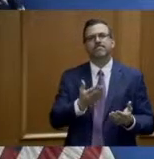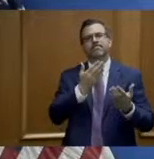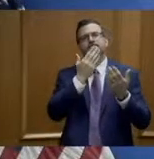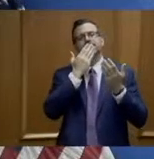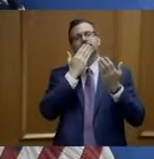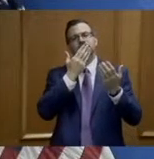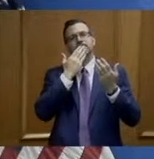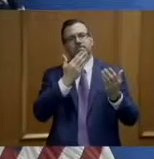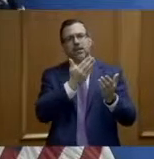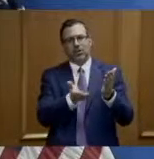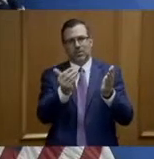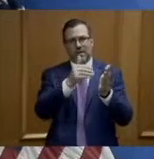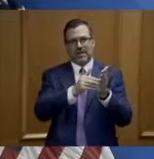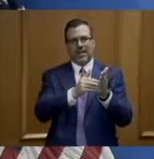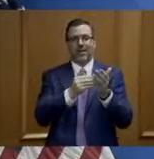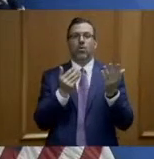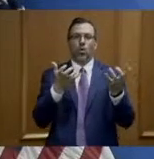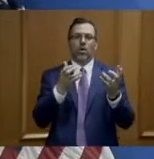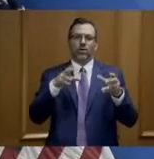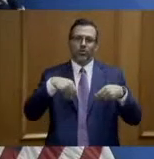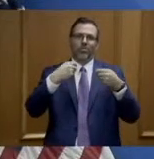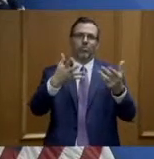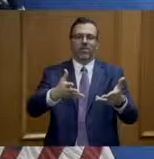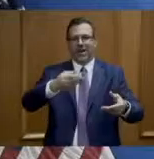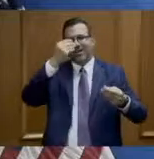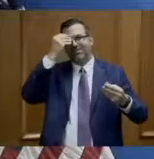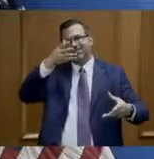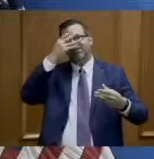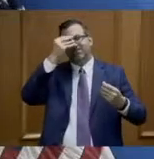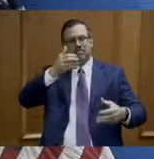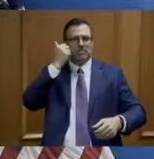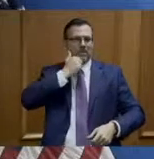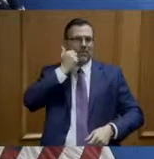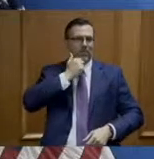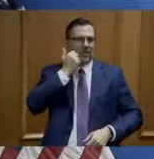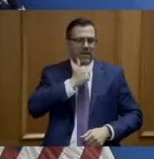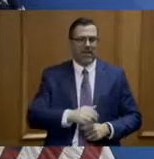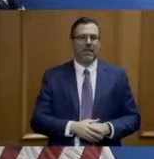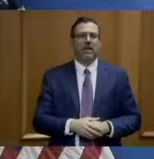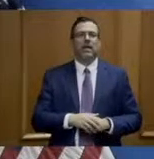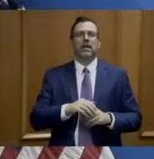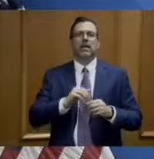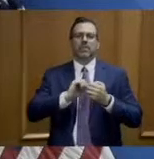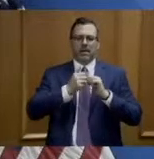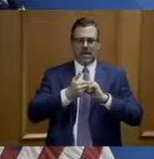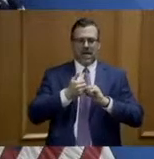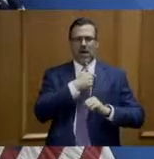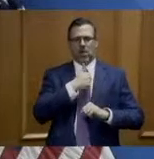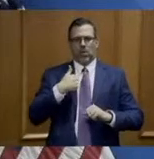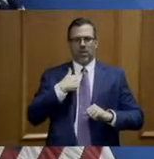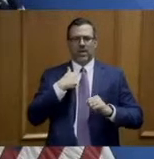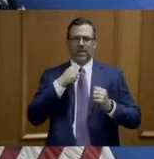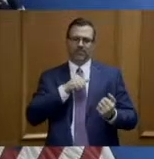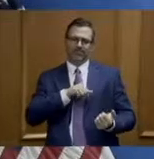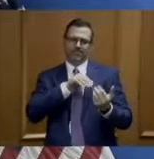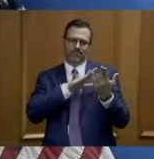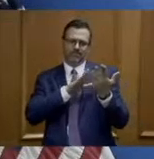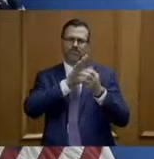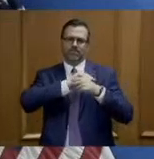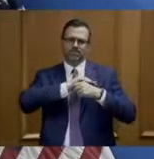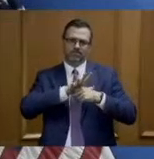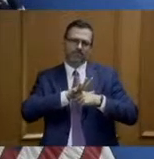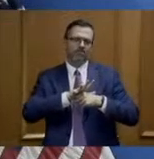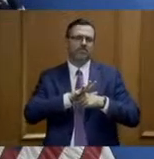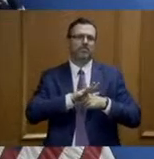us. We want to do this every day to provide as much information as possible about how we're attacking COVID-19, the efforts that we're making,